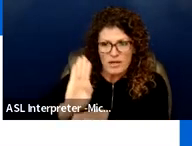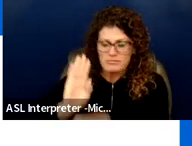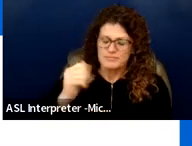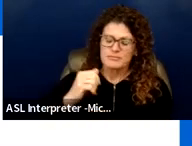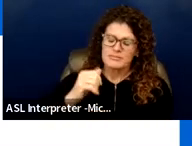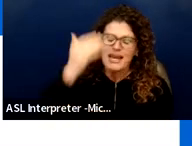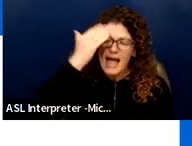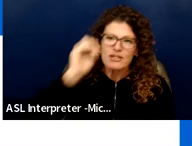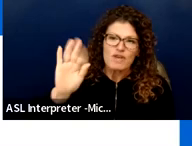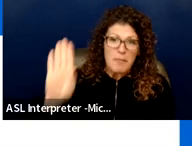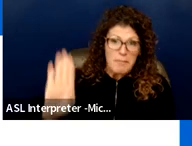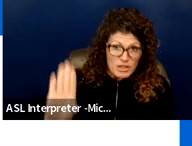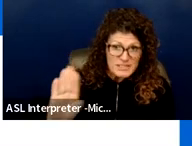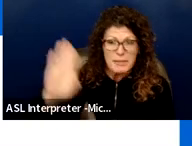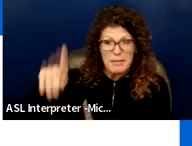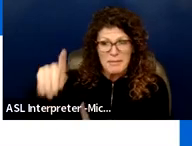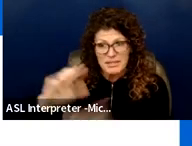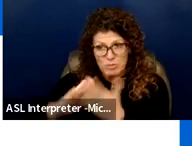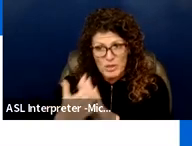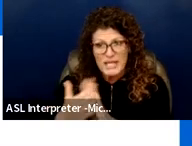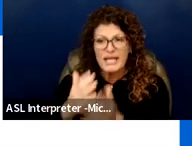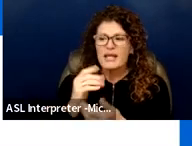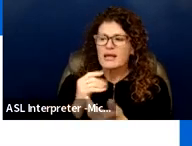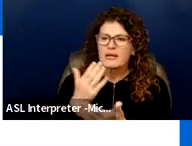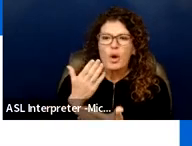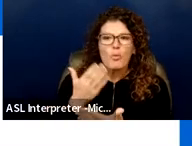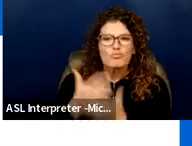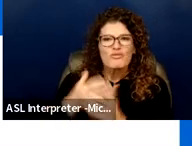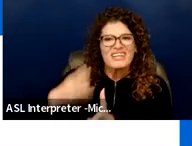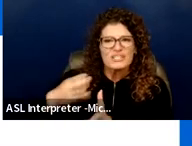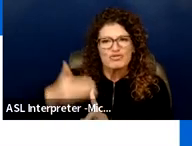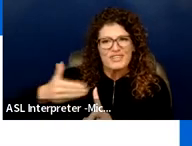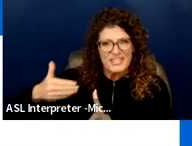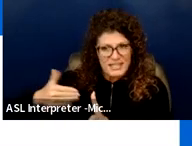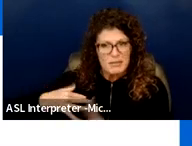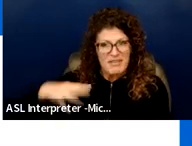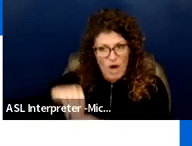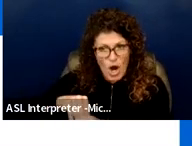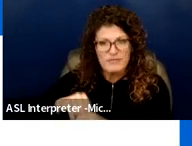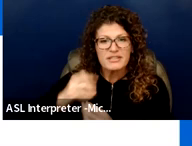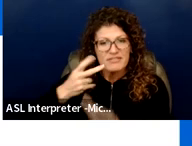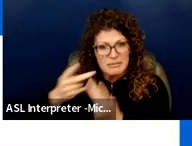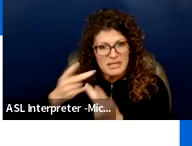community, a proven track record of engaging the school community and being visible and